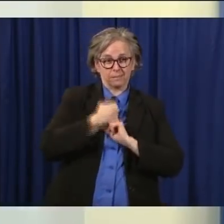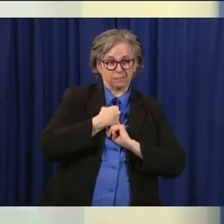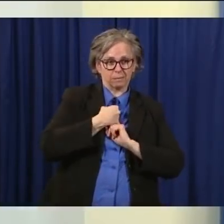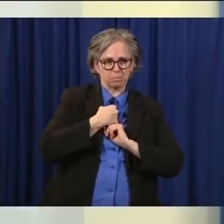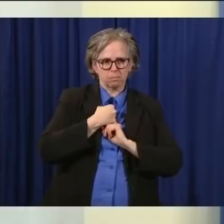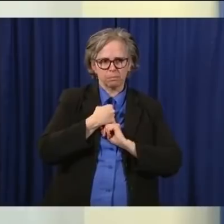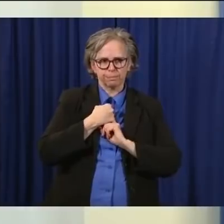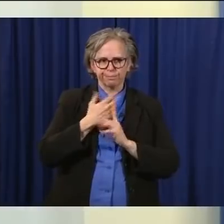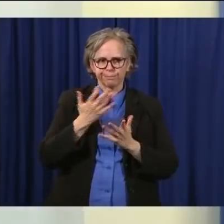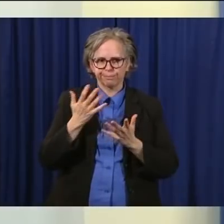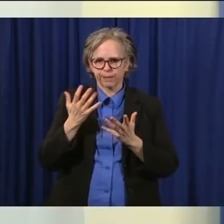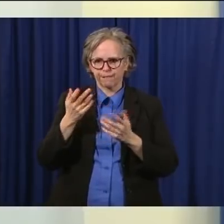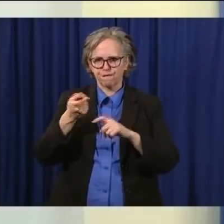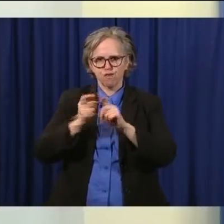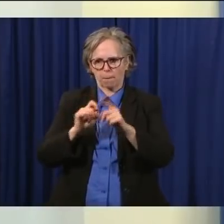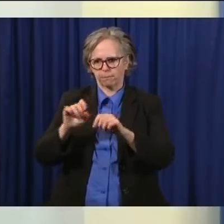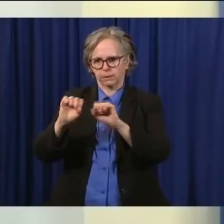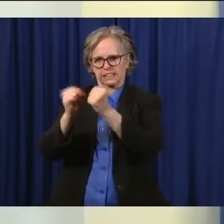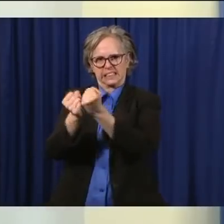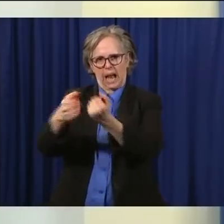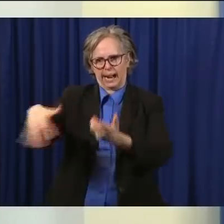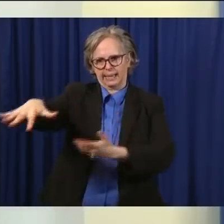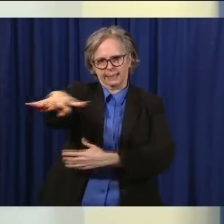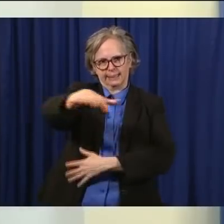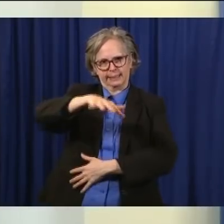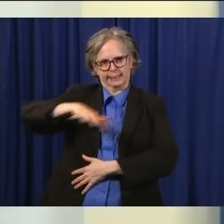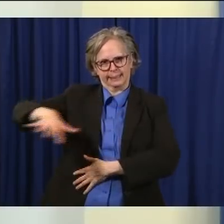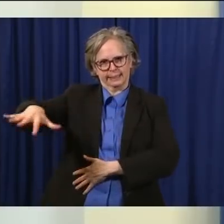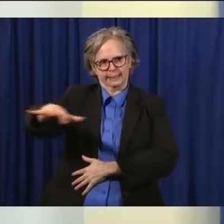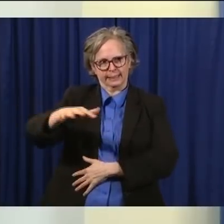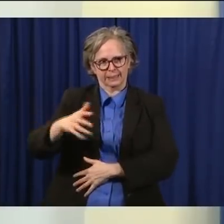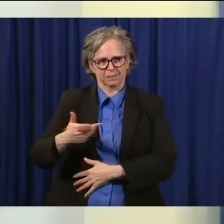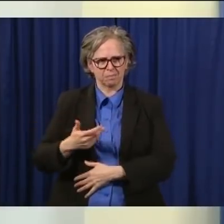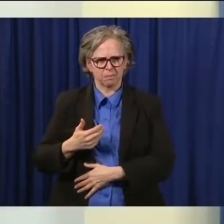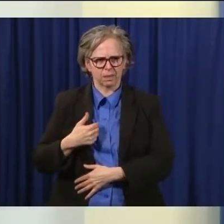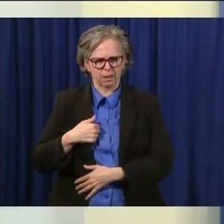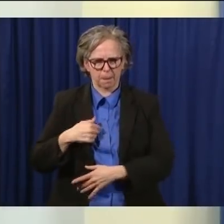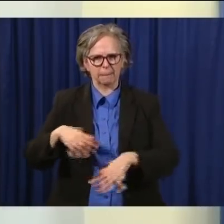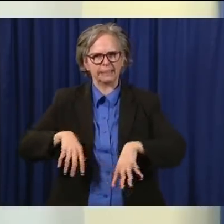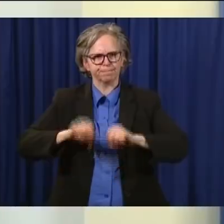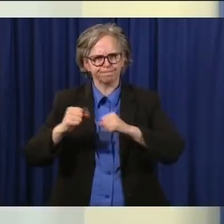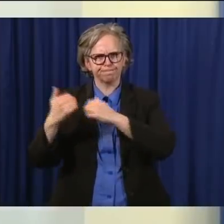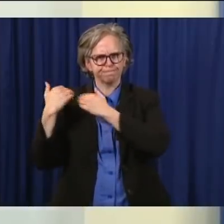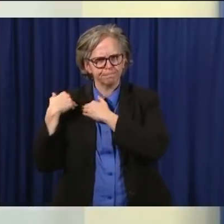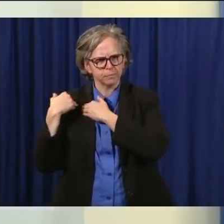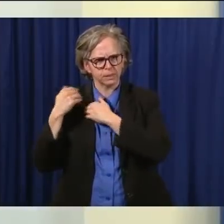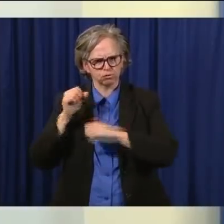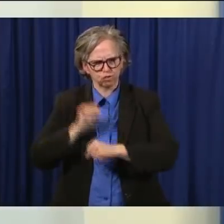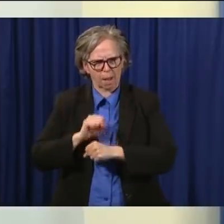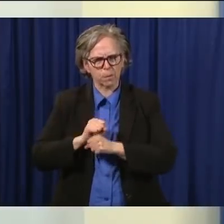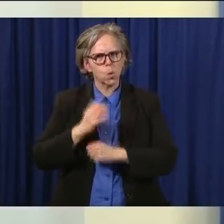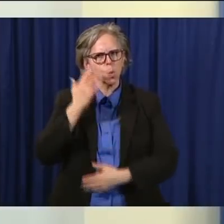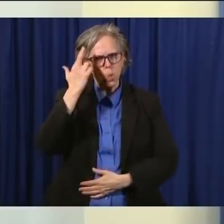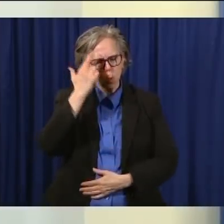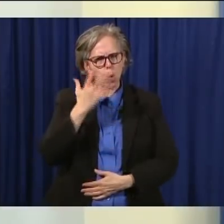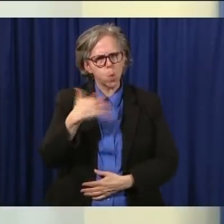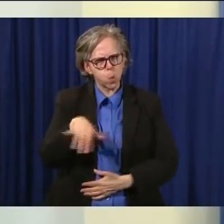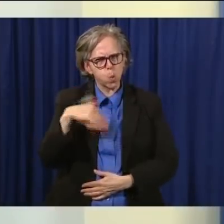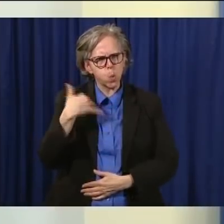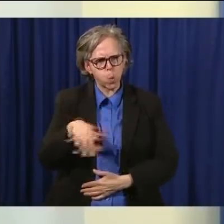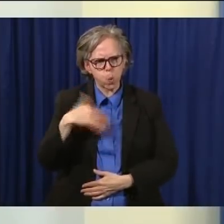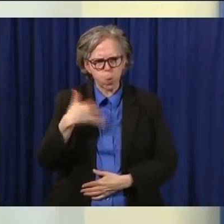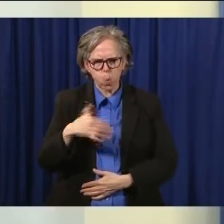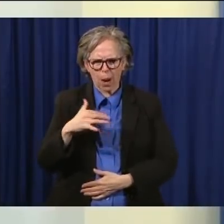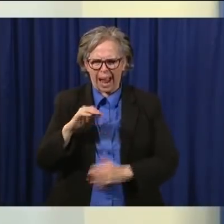And therefore, from the second I took this job, I realized that if we really wanted to move the needle in Ohio and not leave anyone behind, we